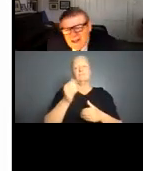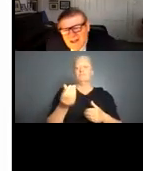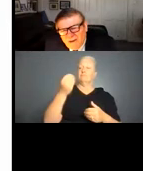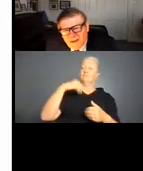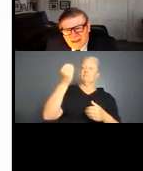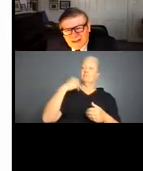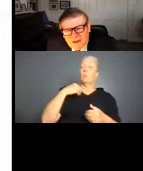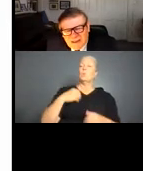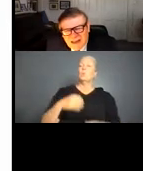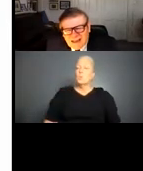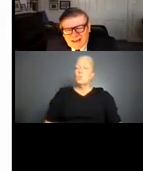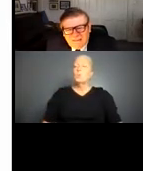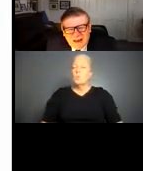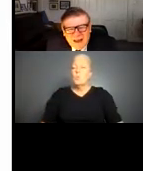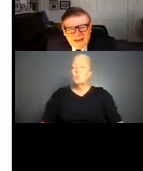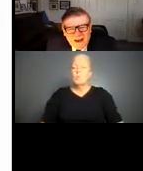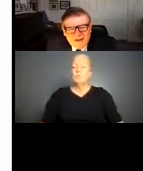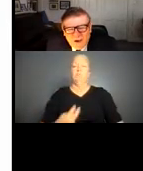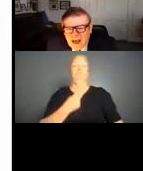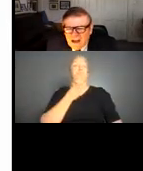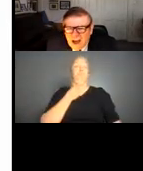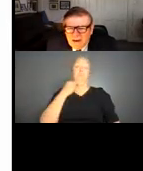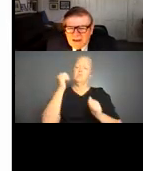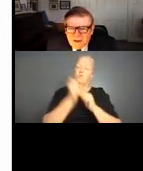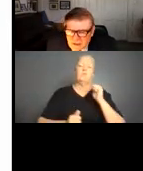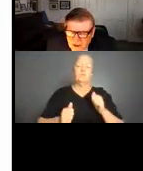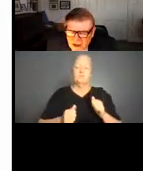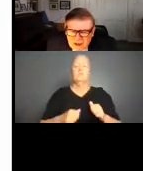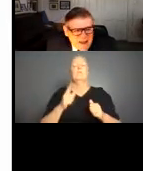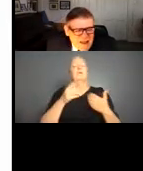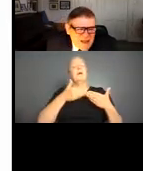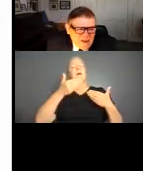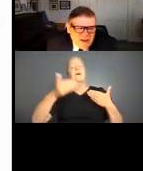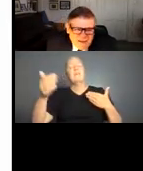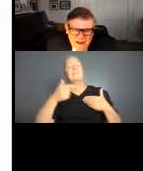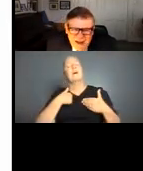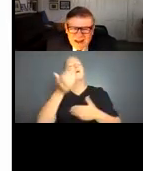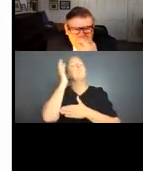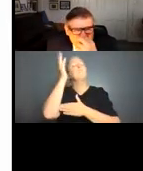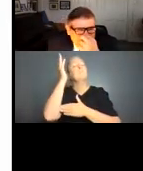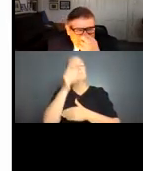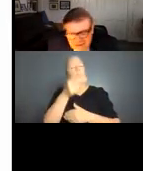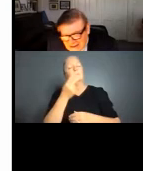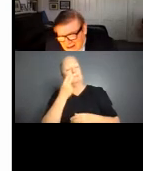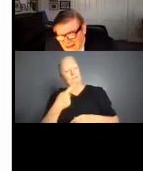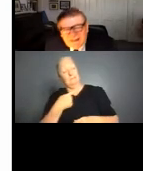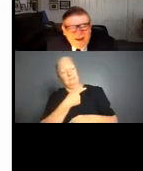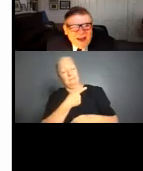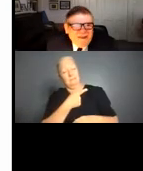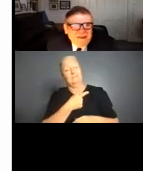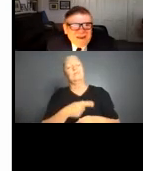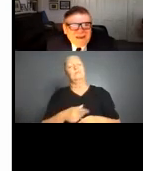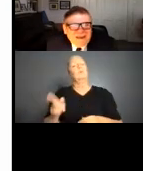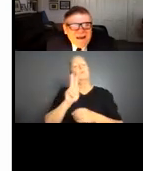end of this presentation, when Antonio Guantaris speaks, that really the UN can